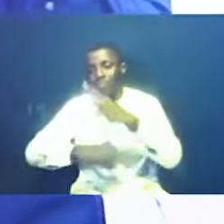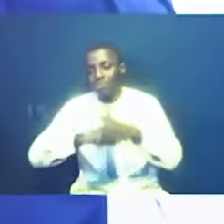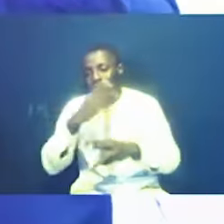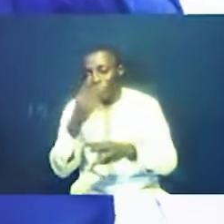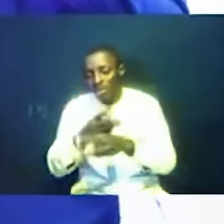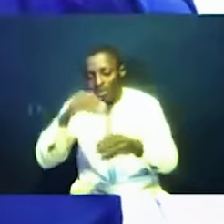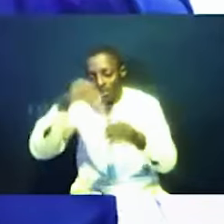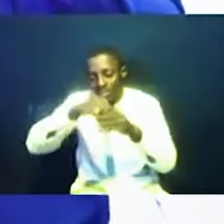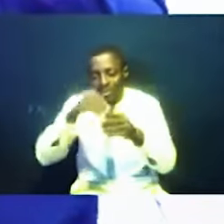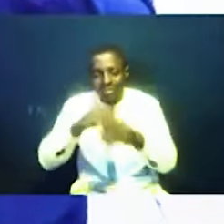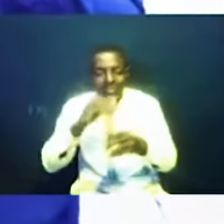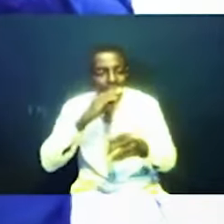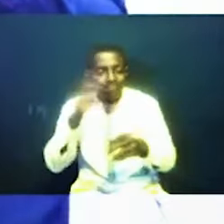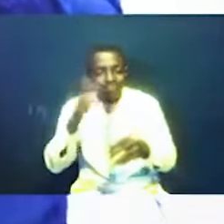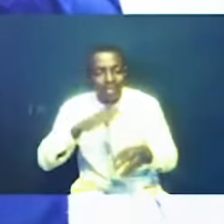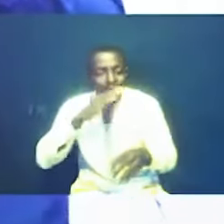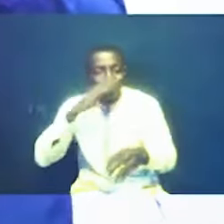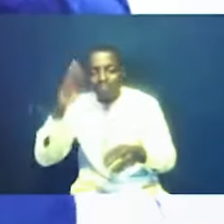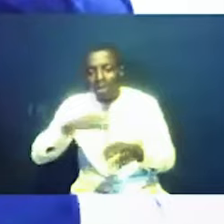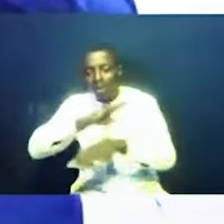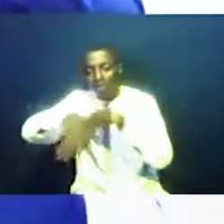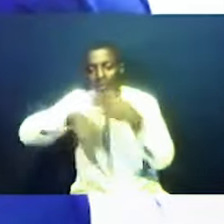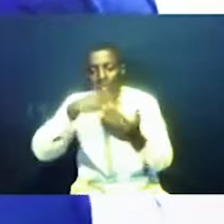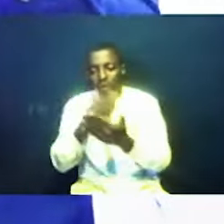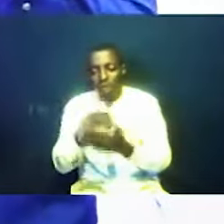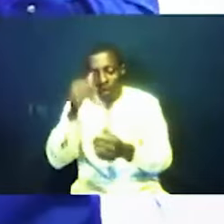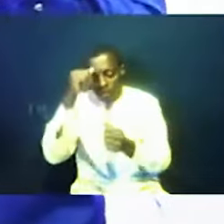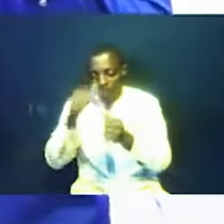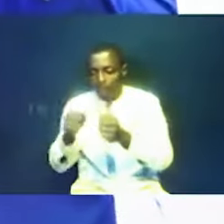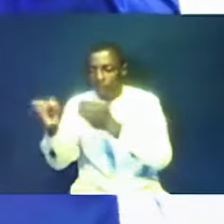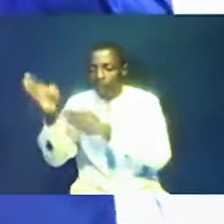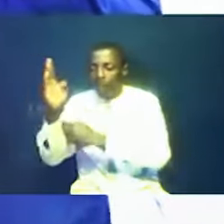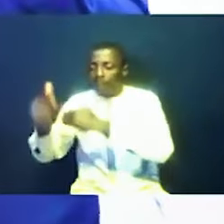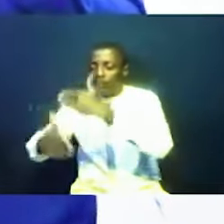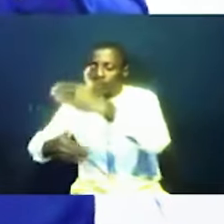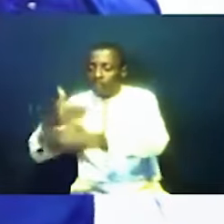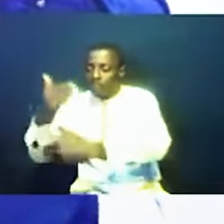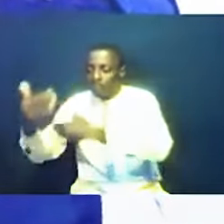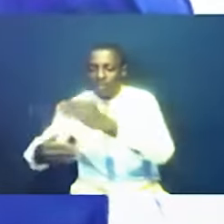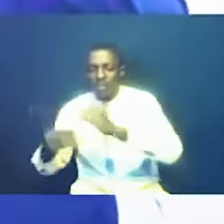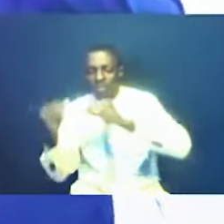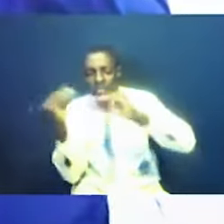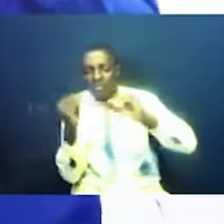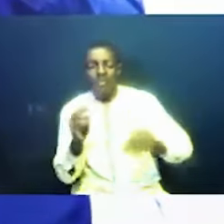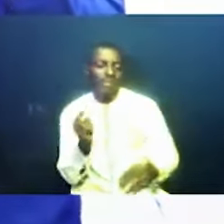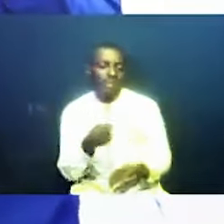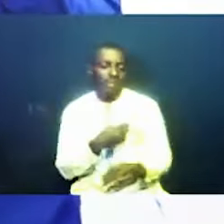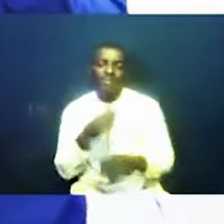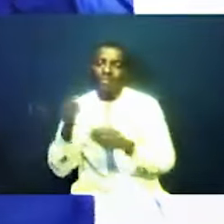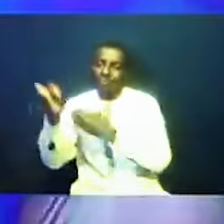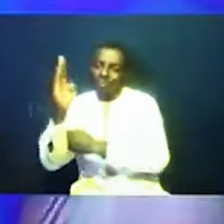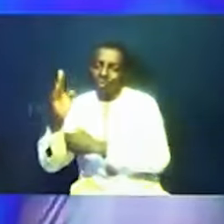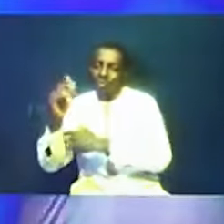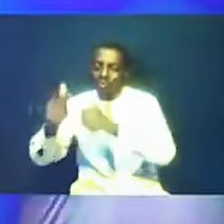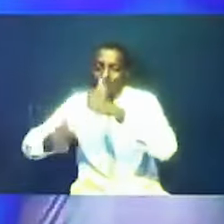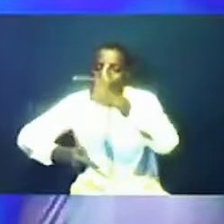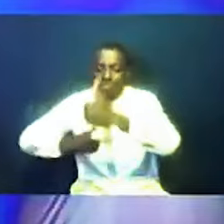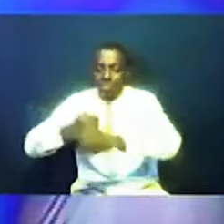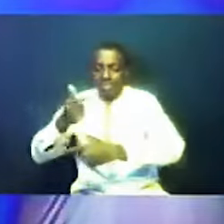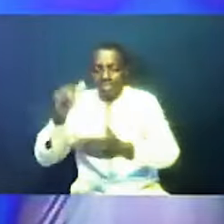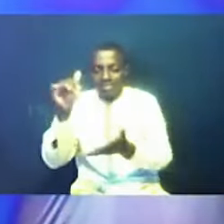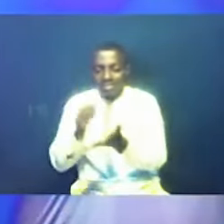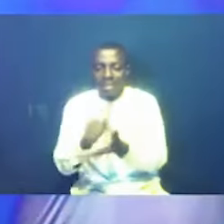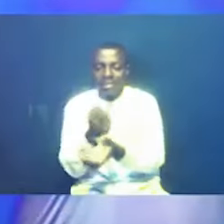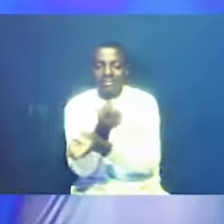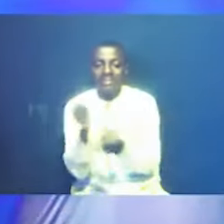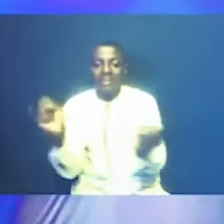Said that the grace of God that has saved us still teaches us to